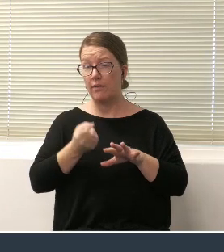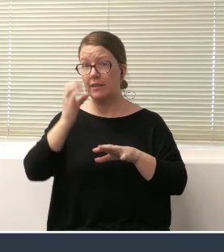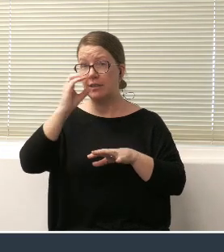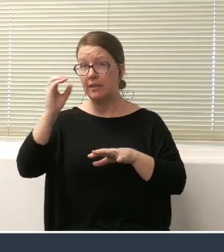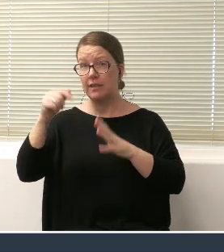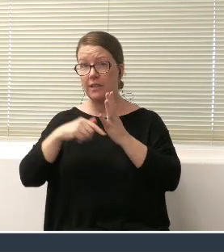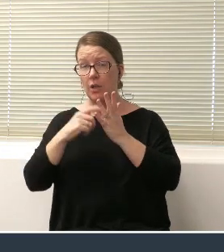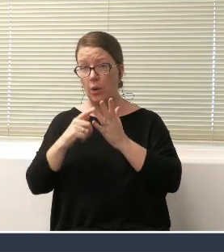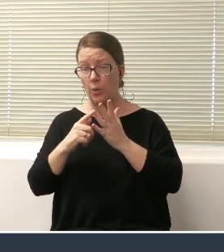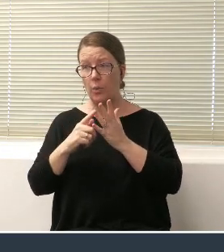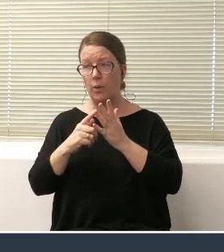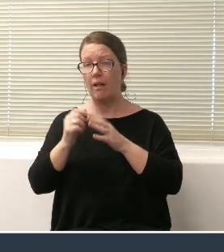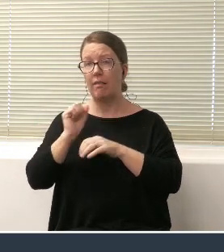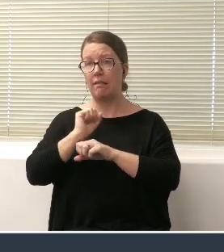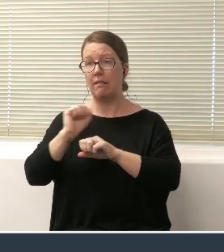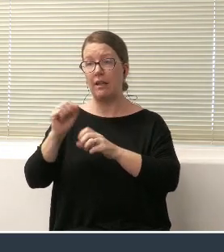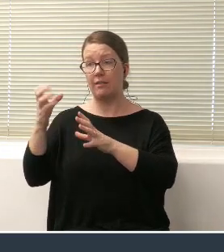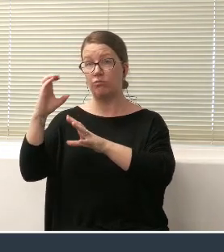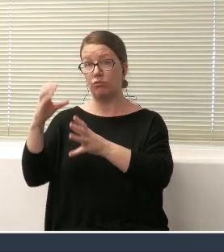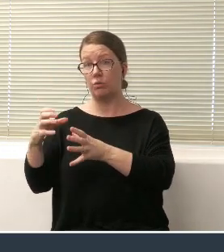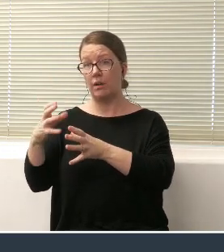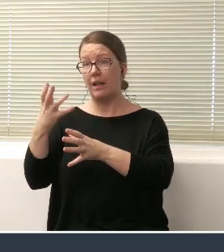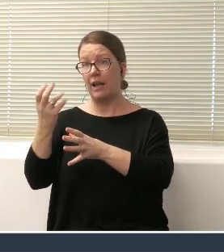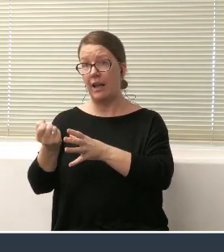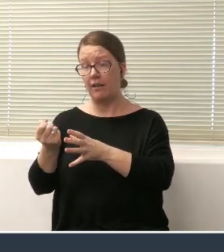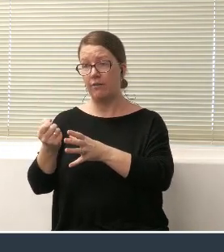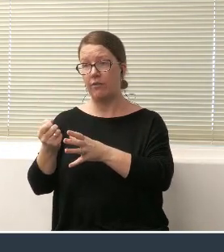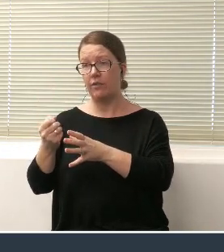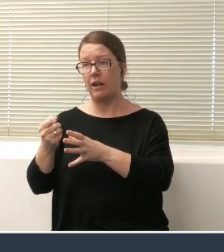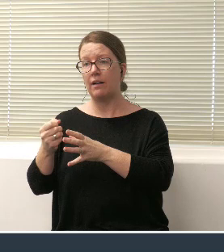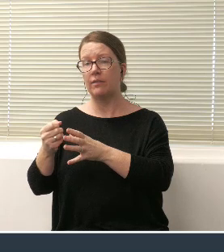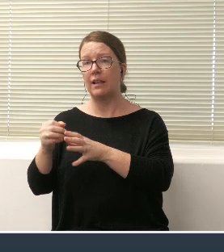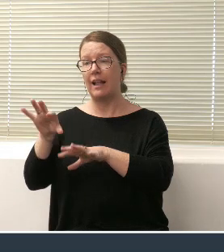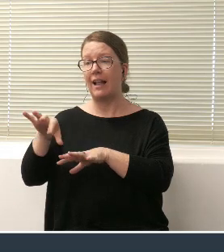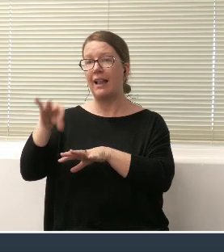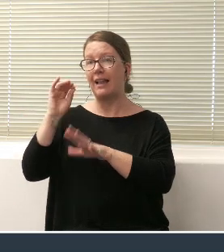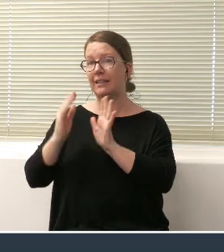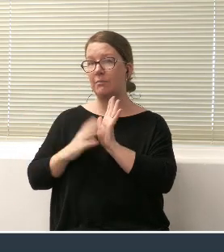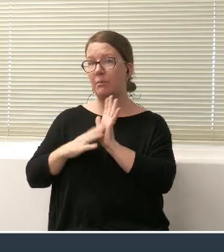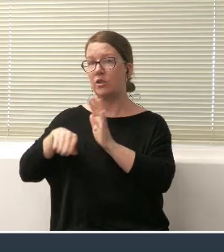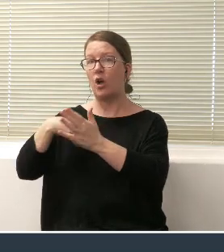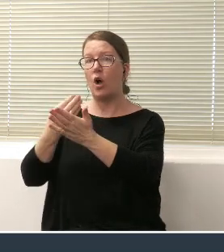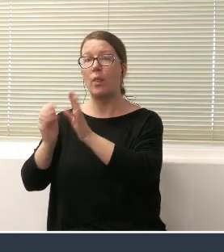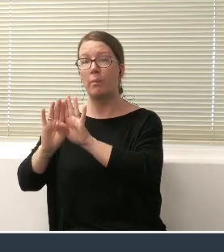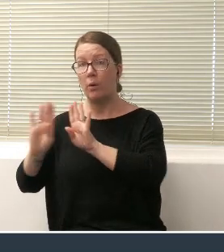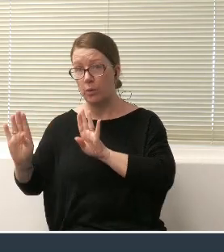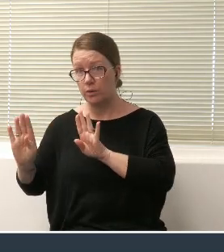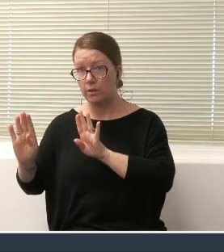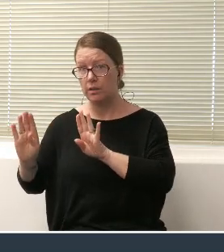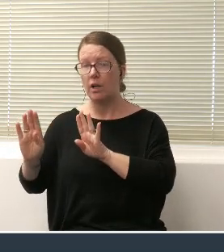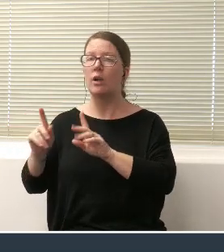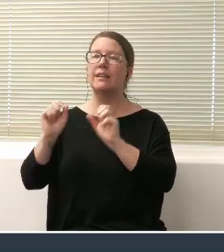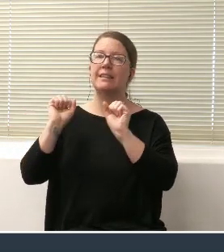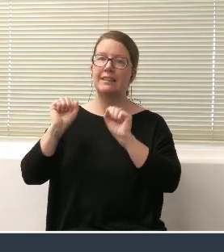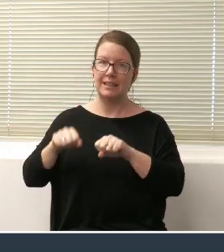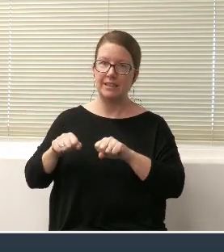elected members, governors, as representatives on the board of the CCTO? Acknowledging that they would have to be bound by